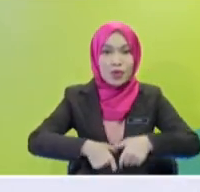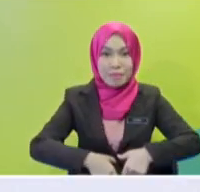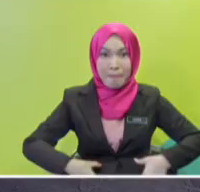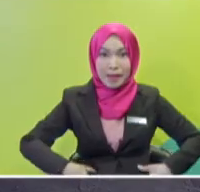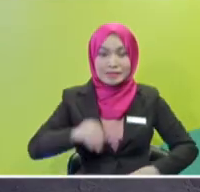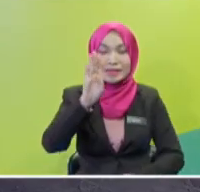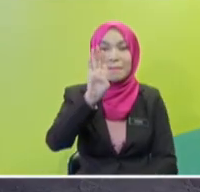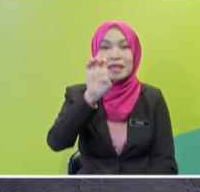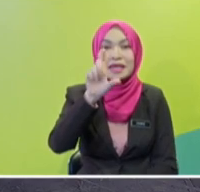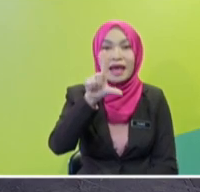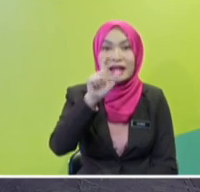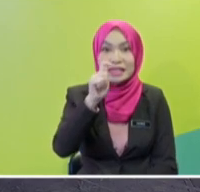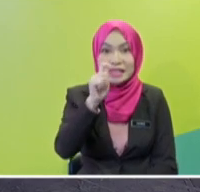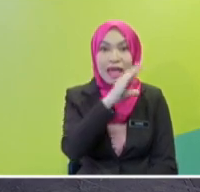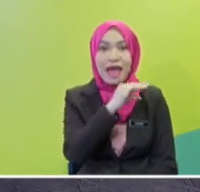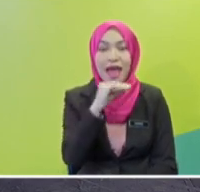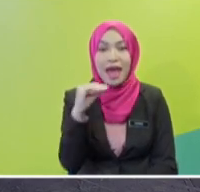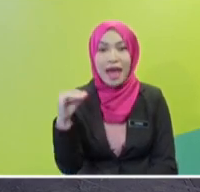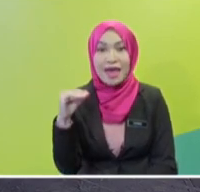saw one more, which is B.